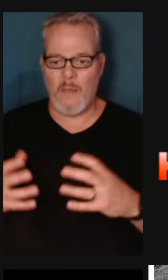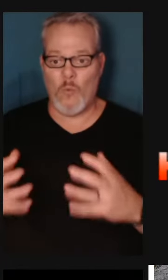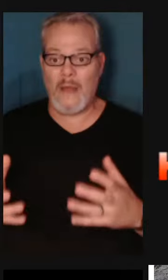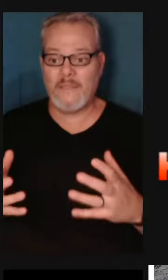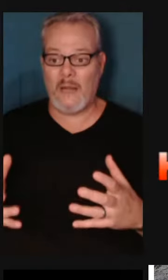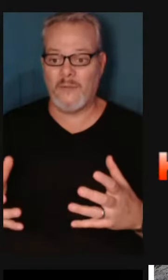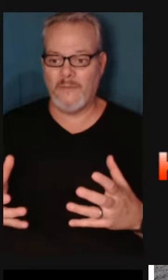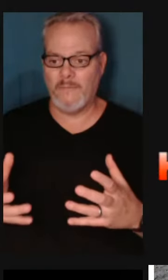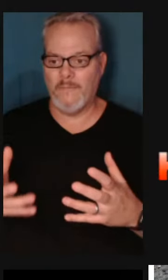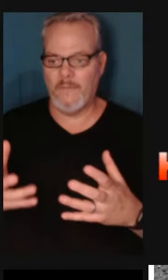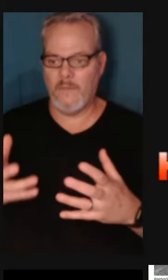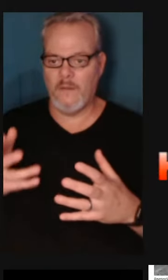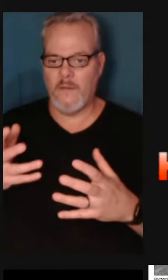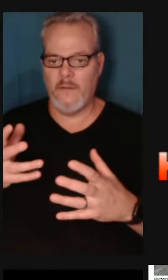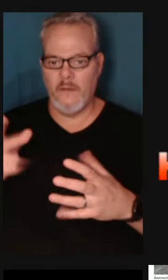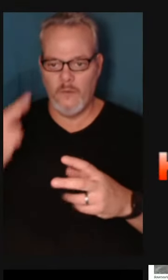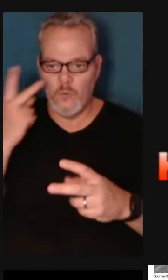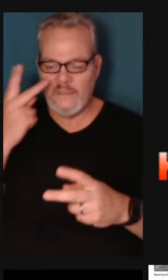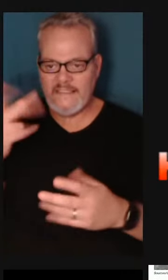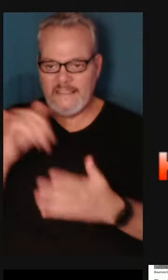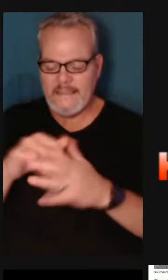here a GPS station.